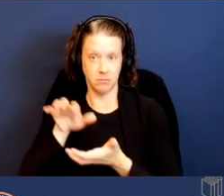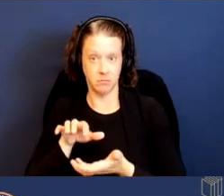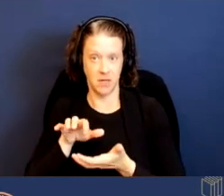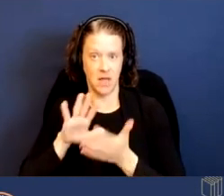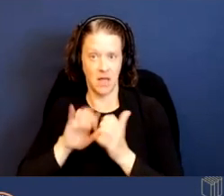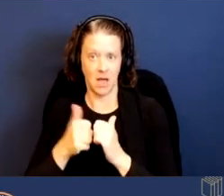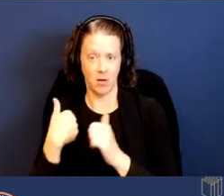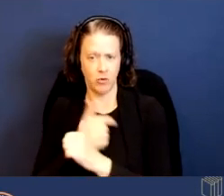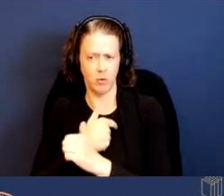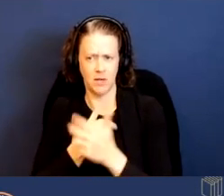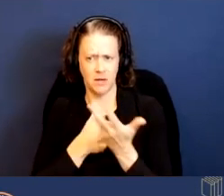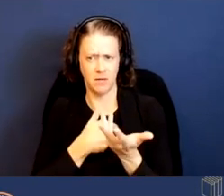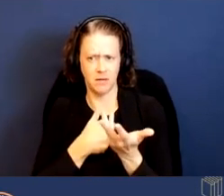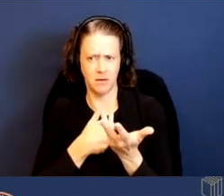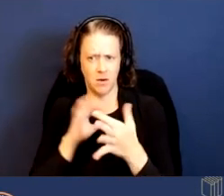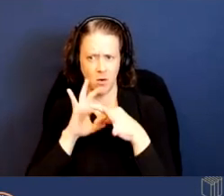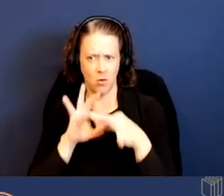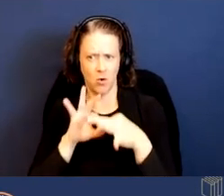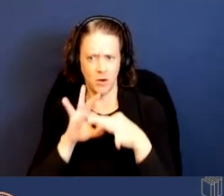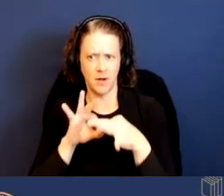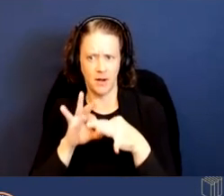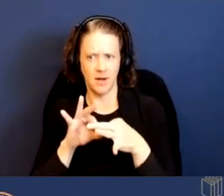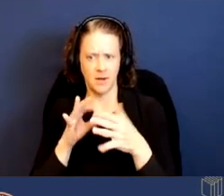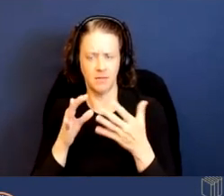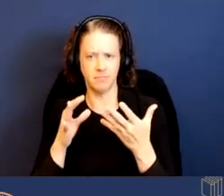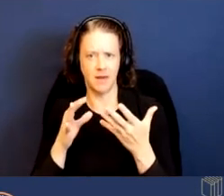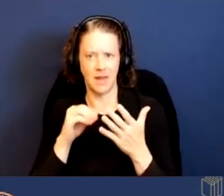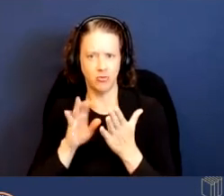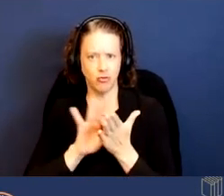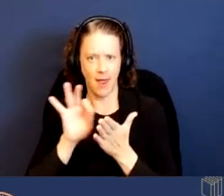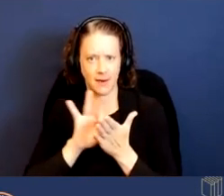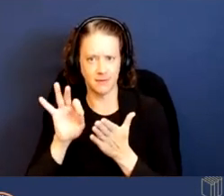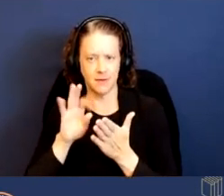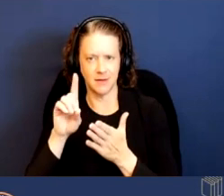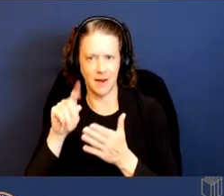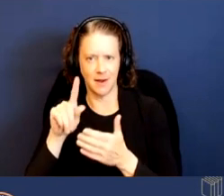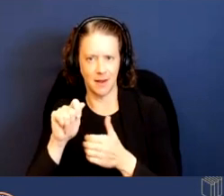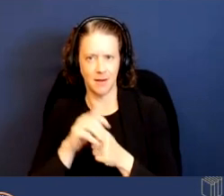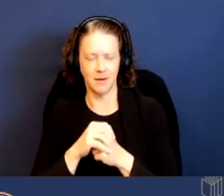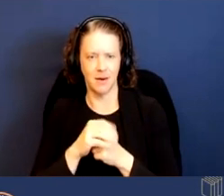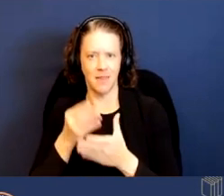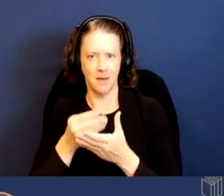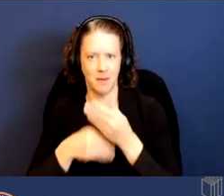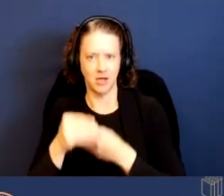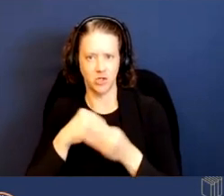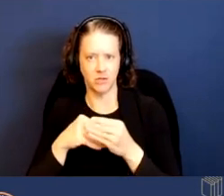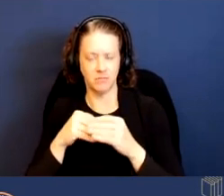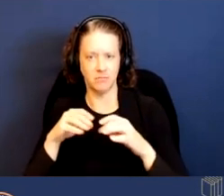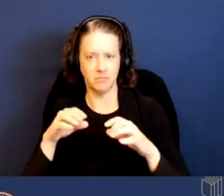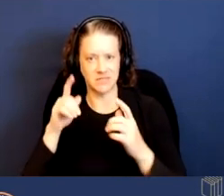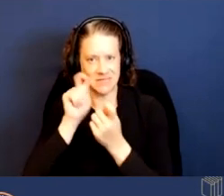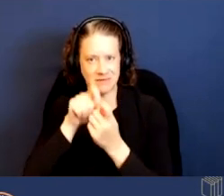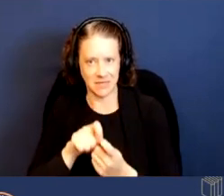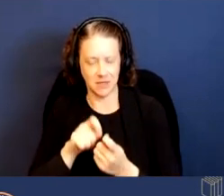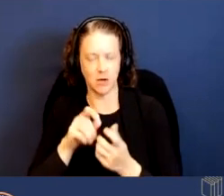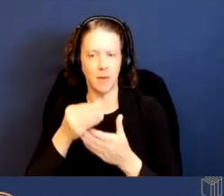then sort of coordinate and track data, right? And so the Budget Act specifically earmarks